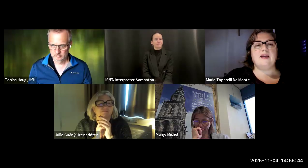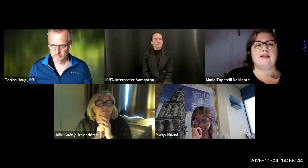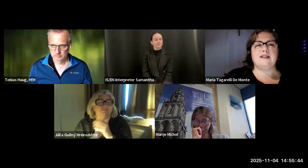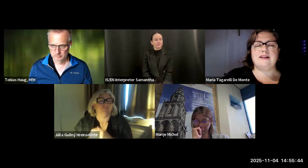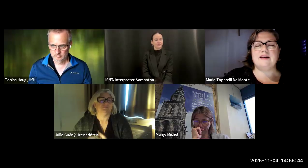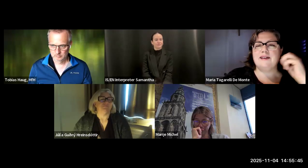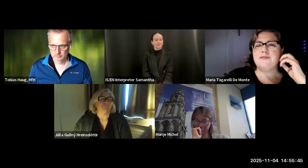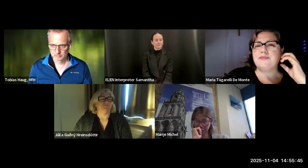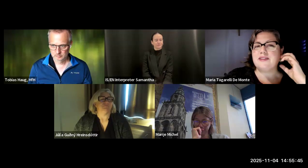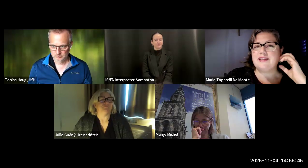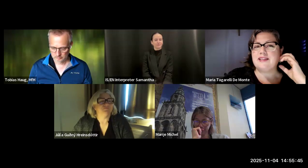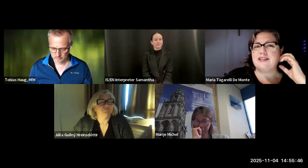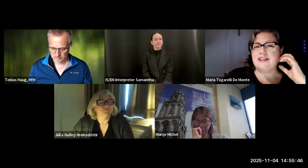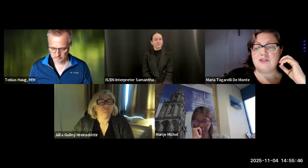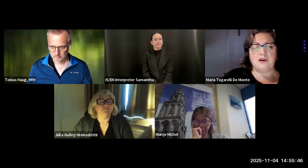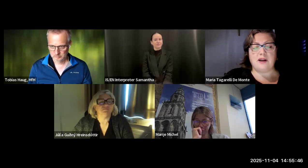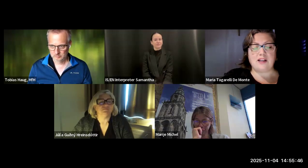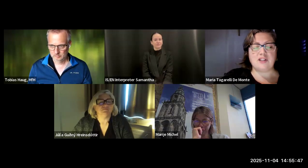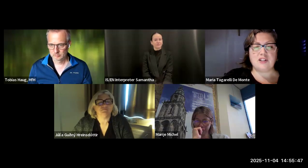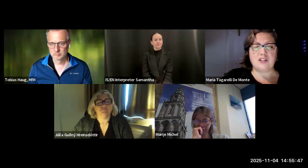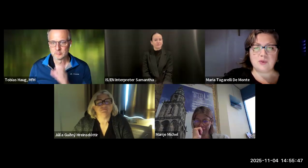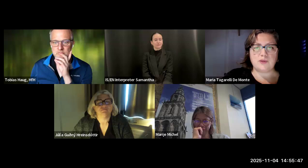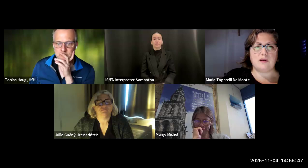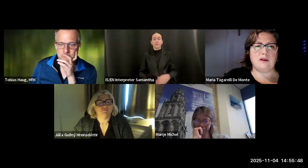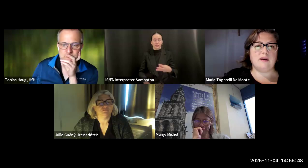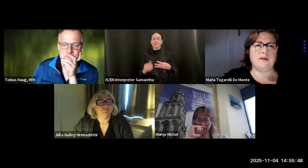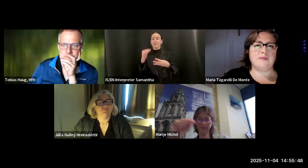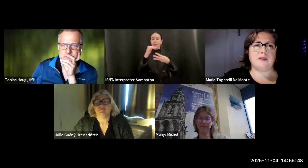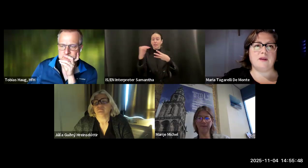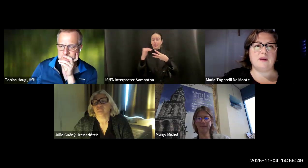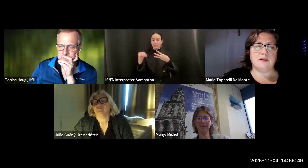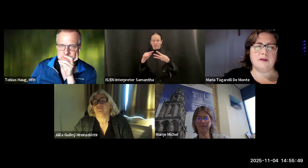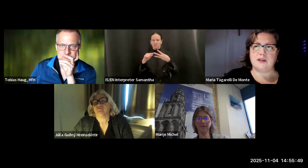Okay. The levels where I actually use